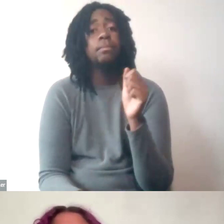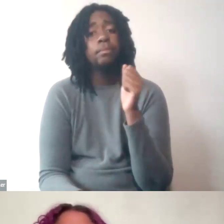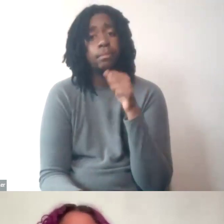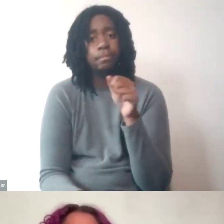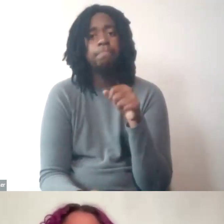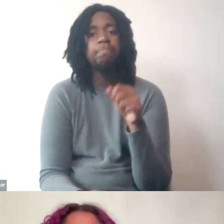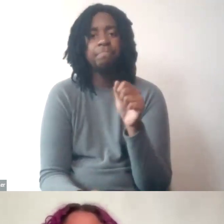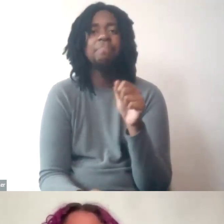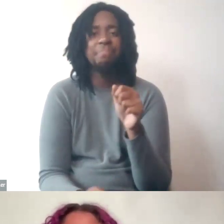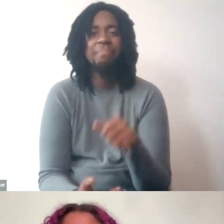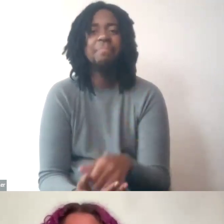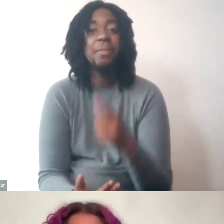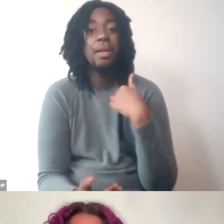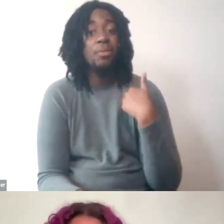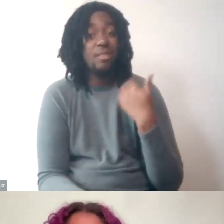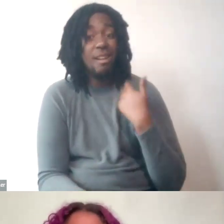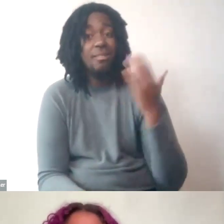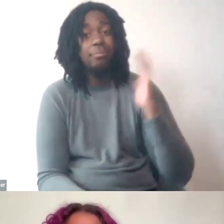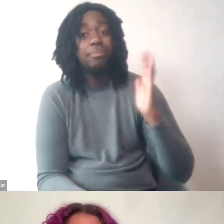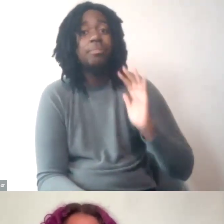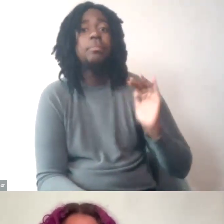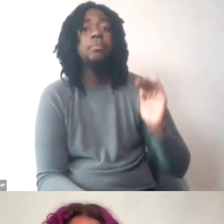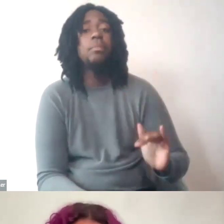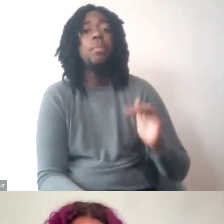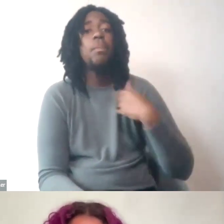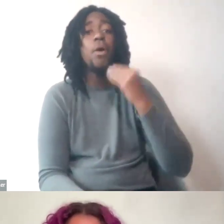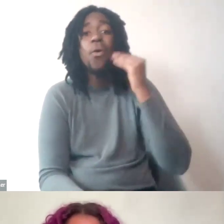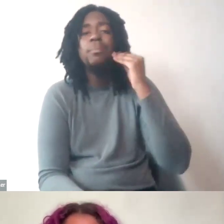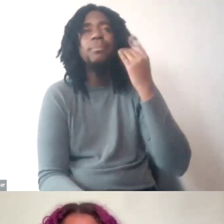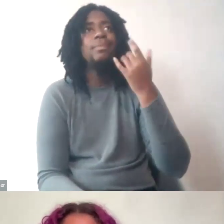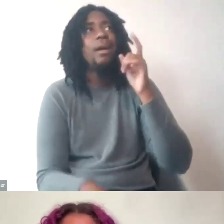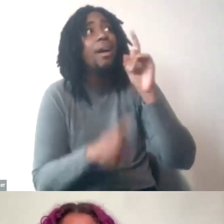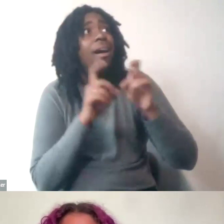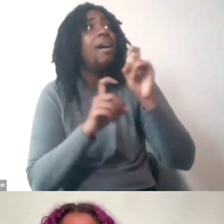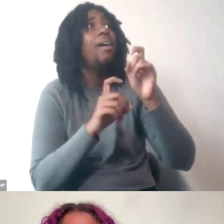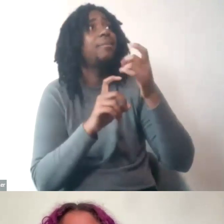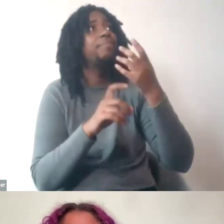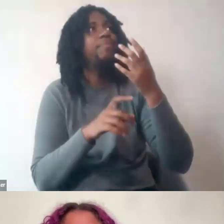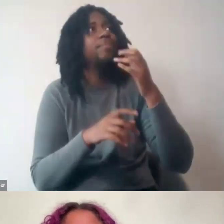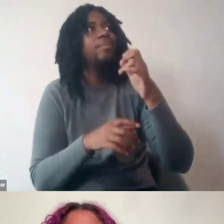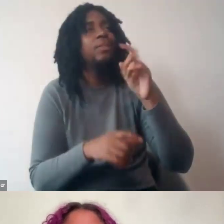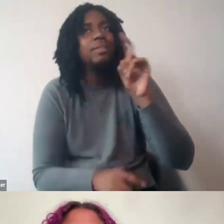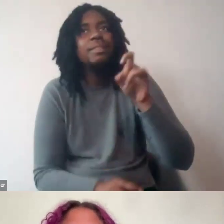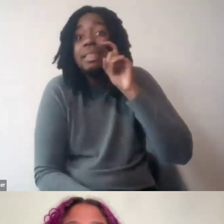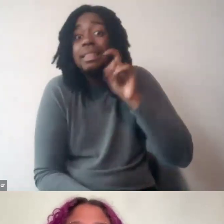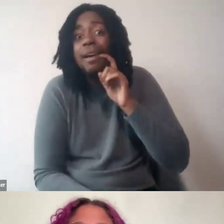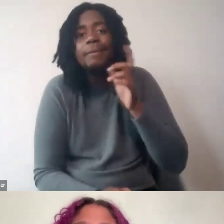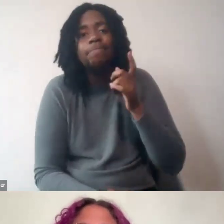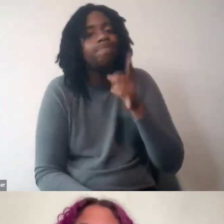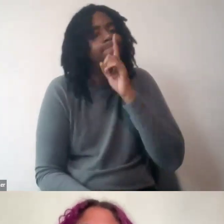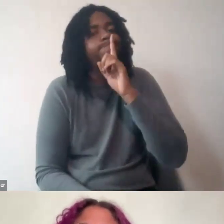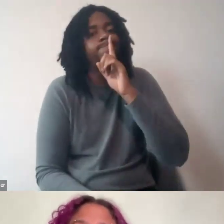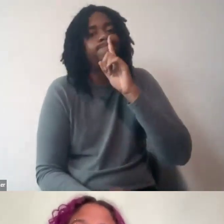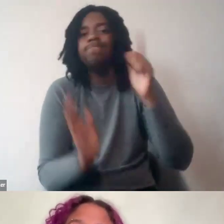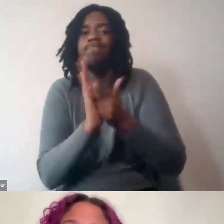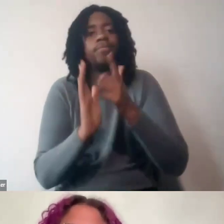when I was a young person in my home, we couldn't ask questions about sex. The most I got, and it's